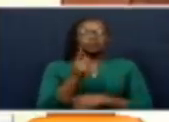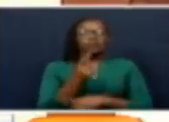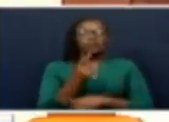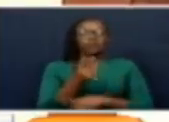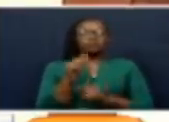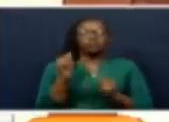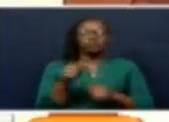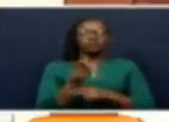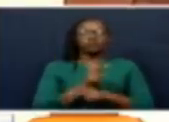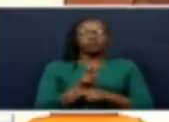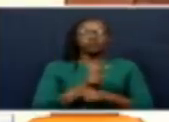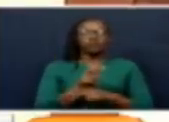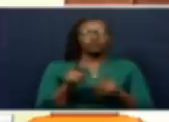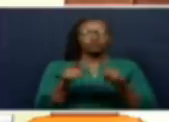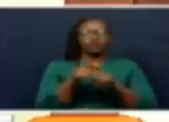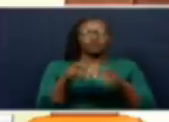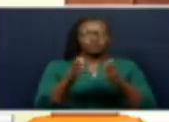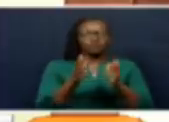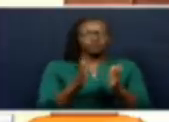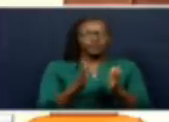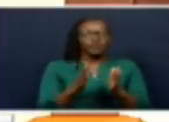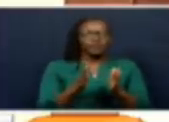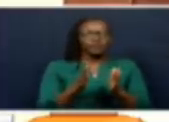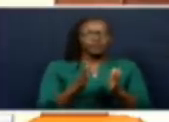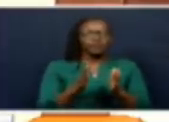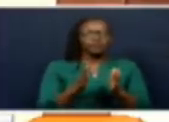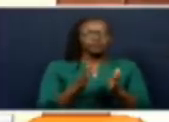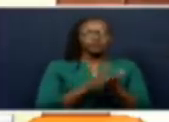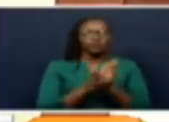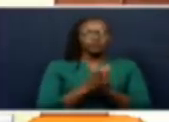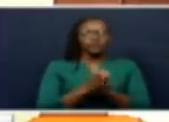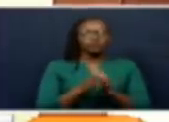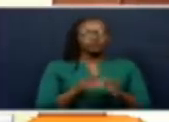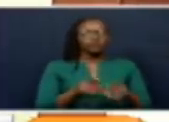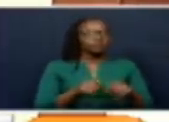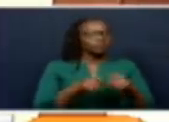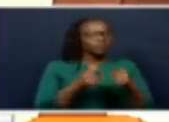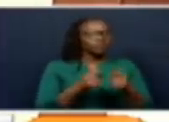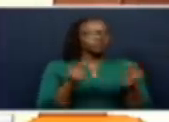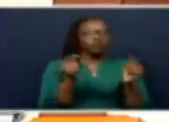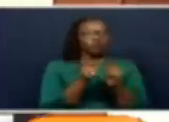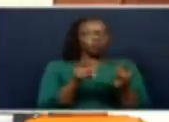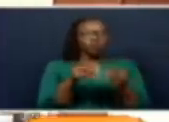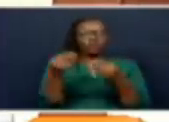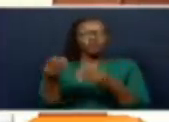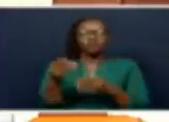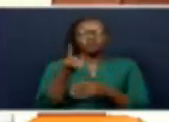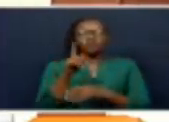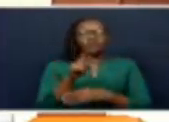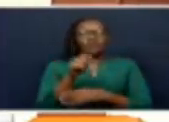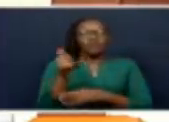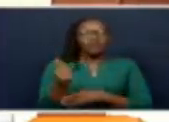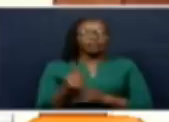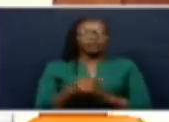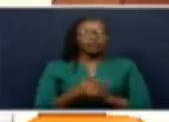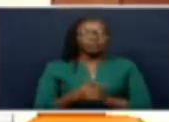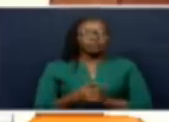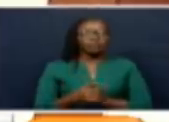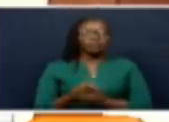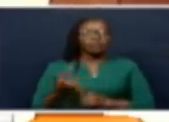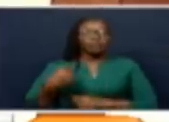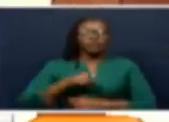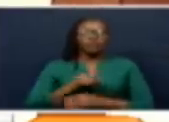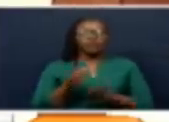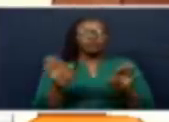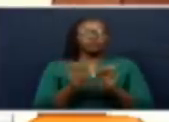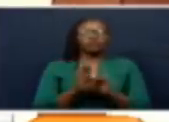them positively without antagonizing one another. Because we have gone to a stage where all our political parties